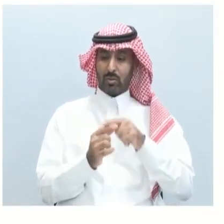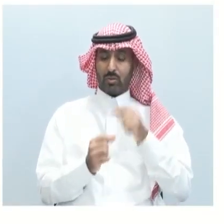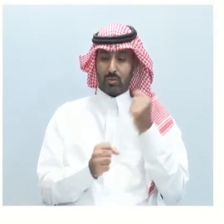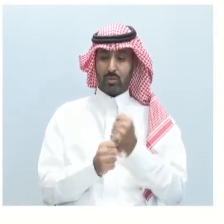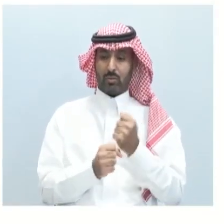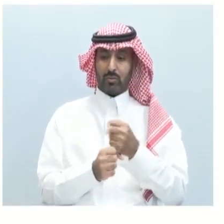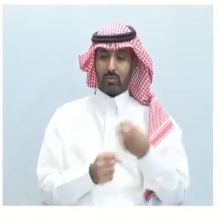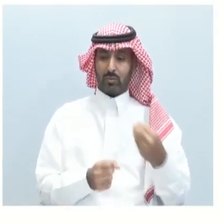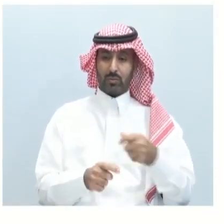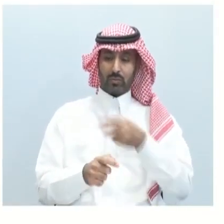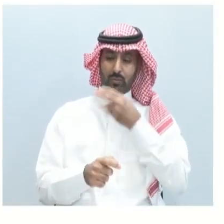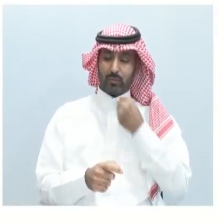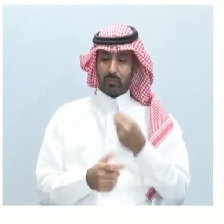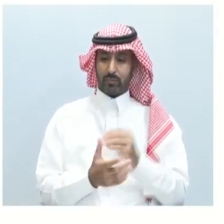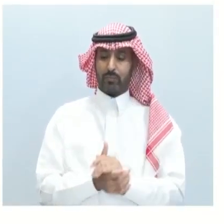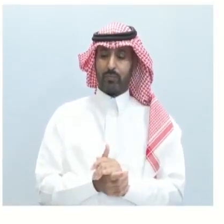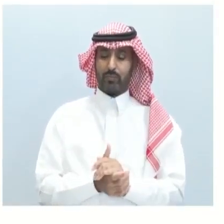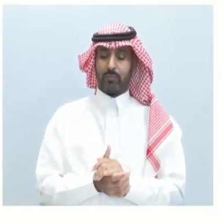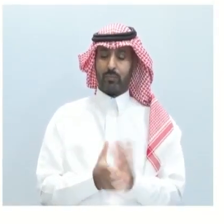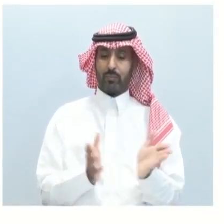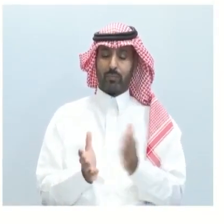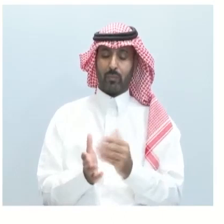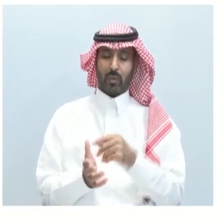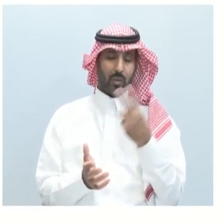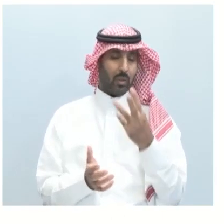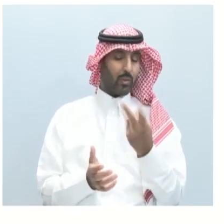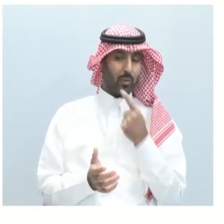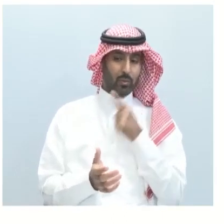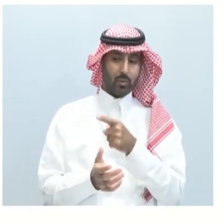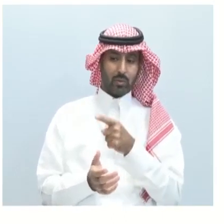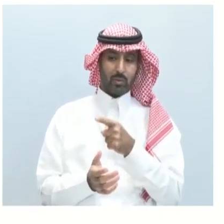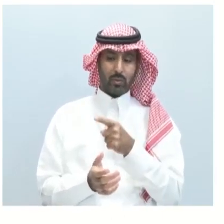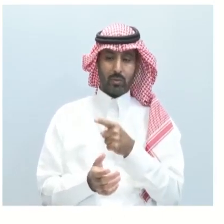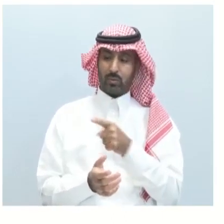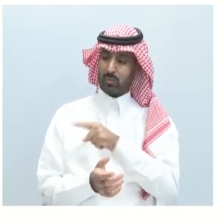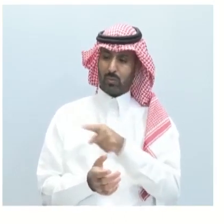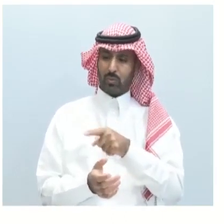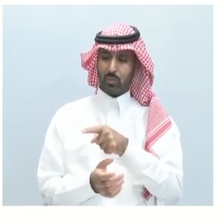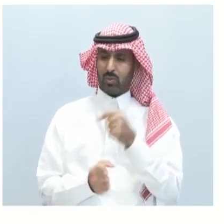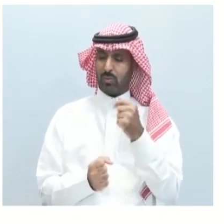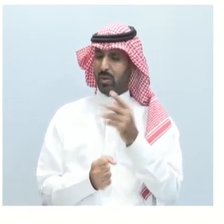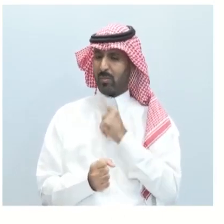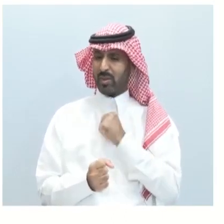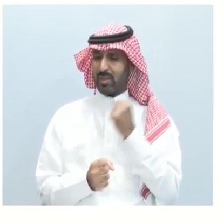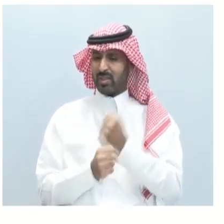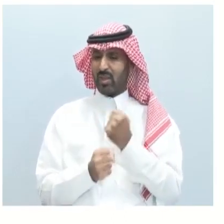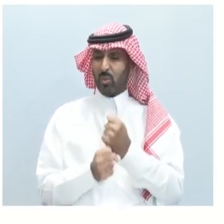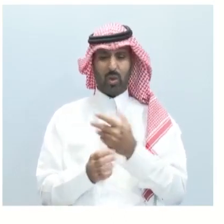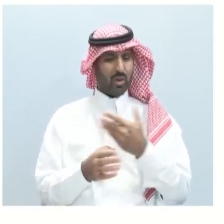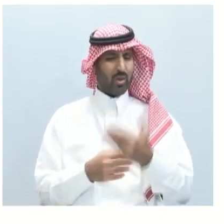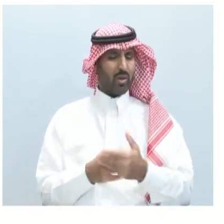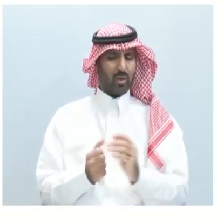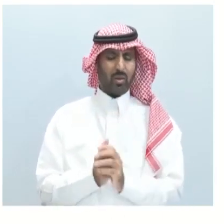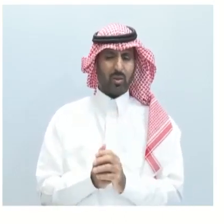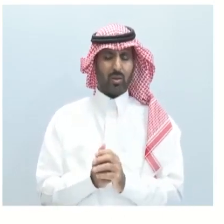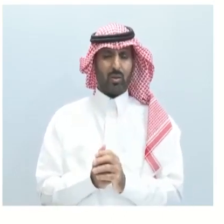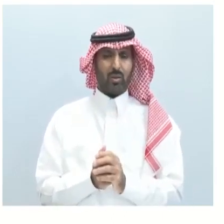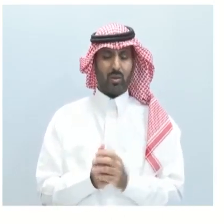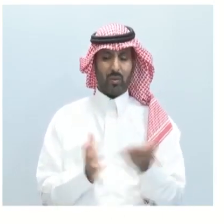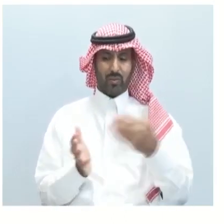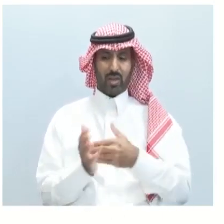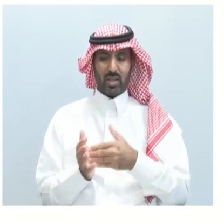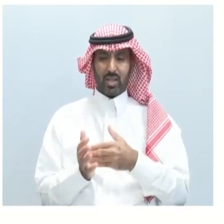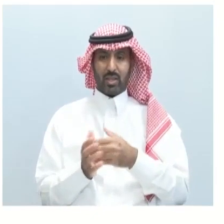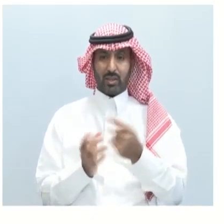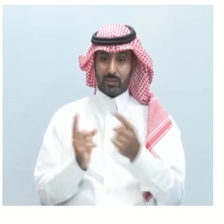and dividing. We have the third question, what chore does neither of them want to do and what solution does Badr offer at the very end of